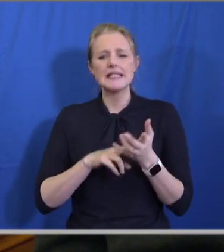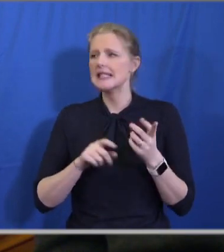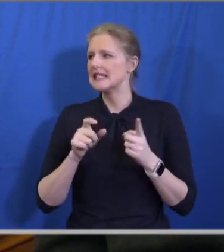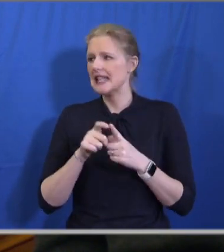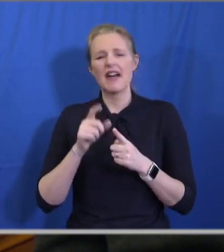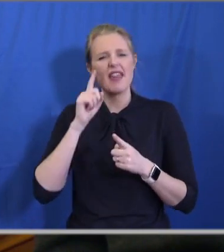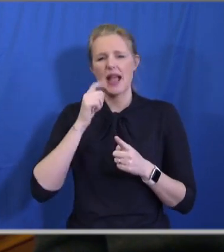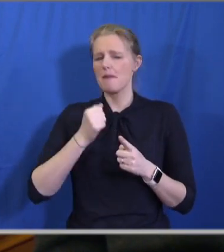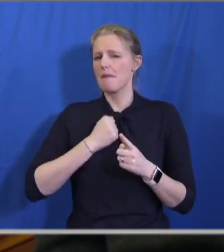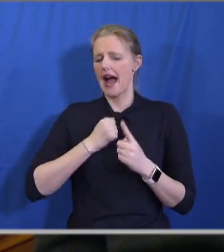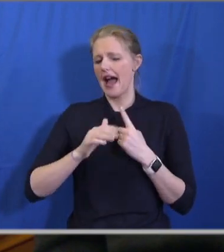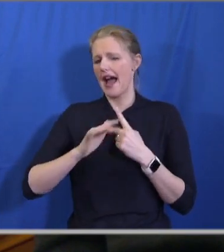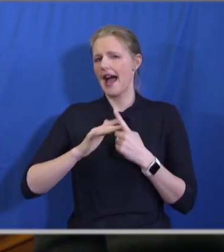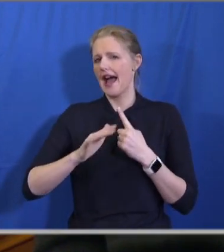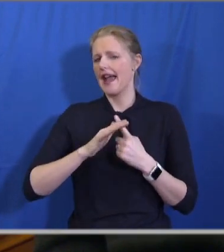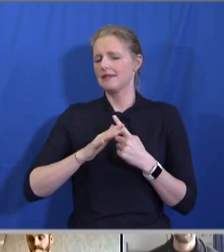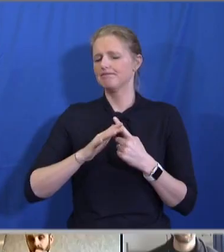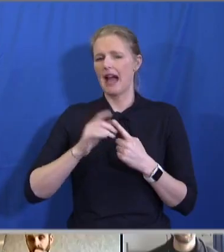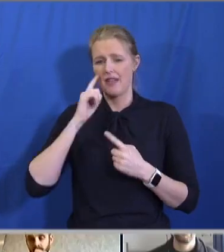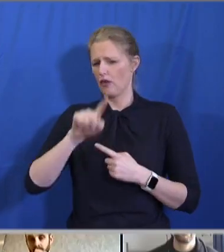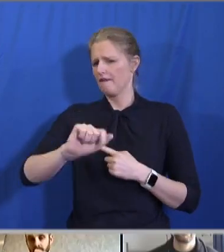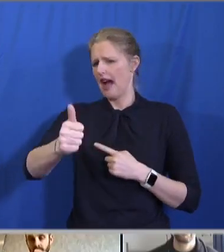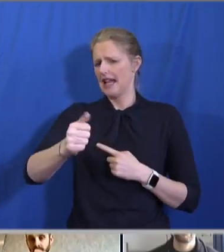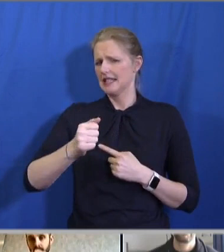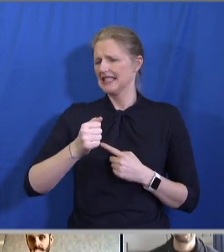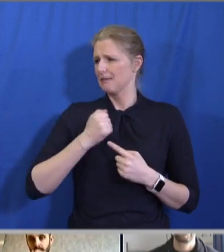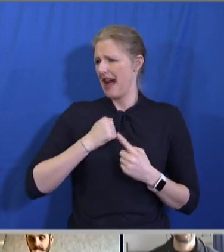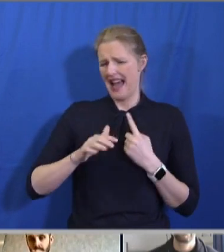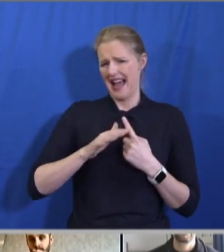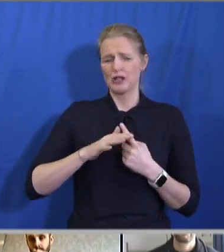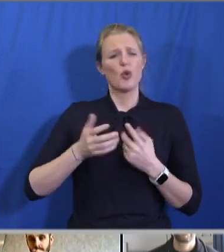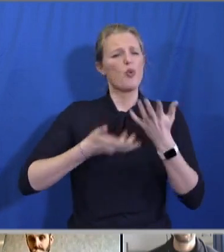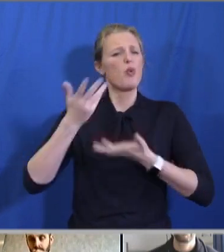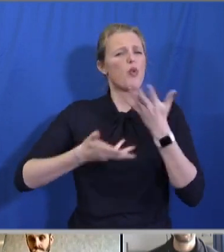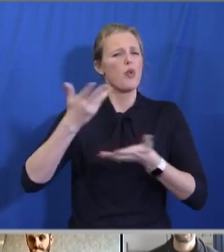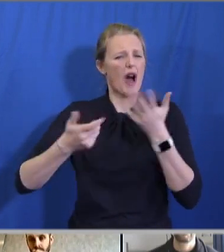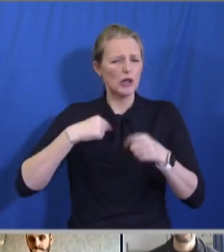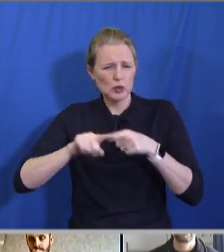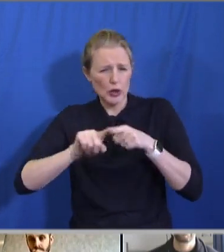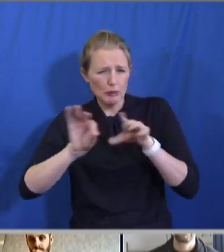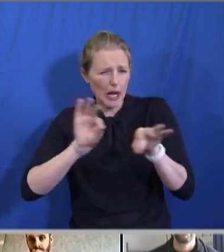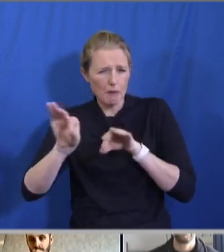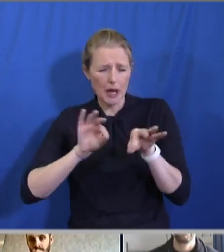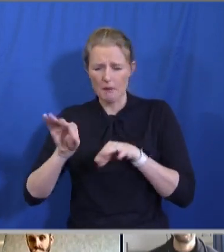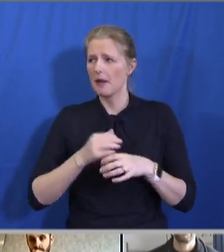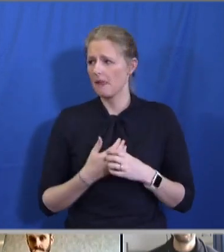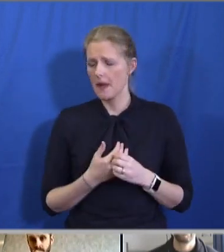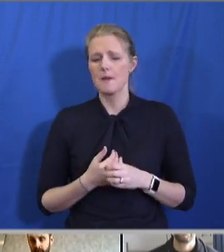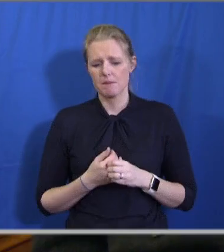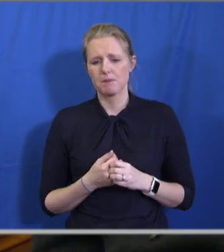my connection rather than anything from that side as well. So if you keep going, No will problem.